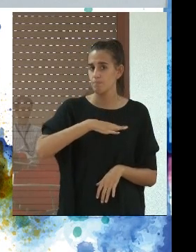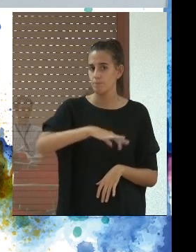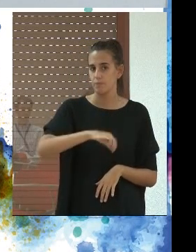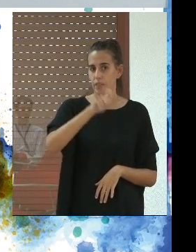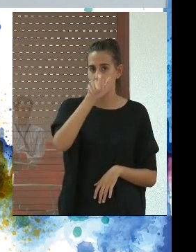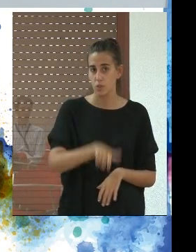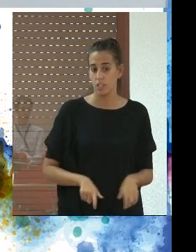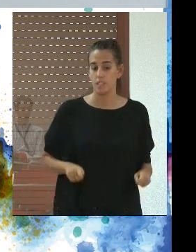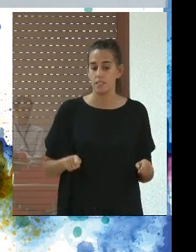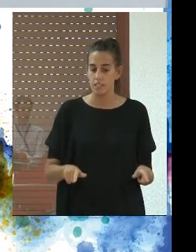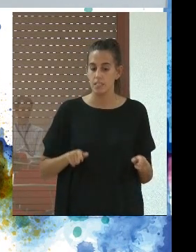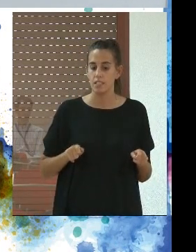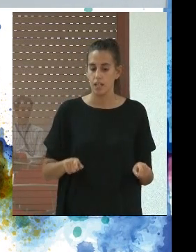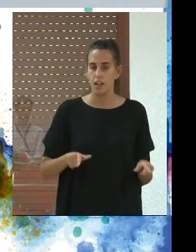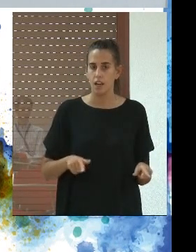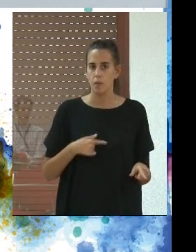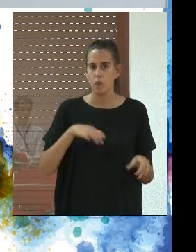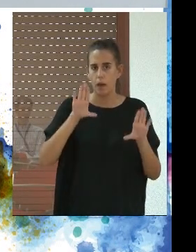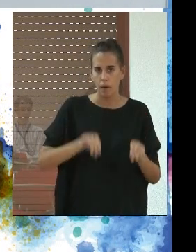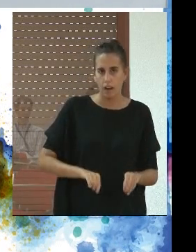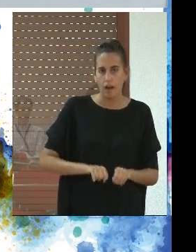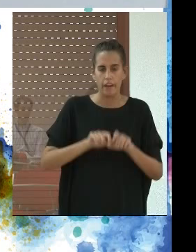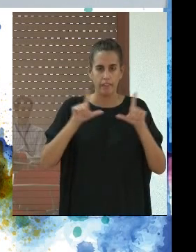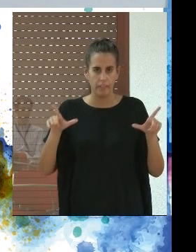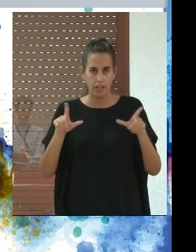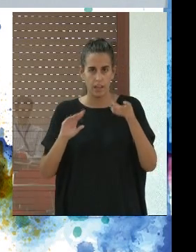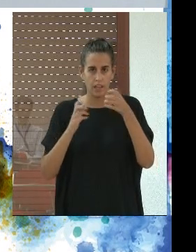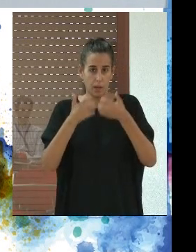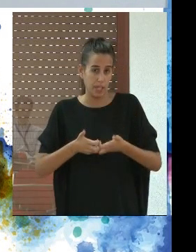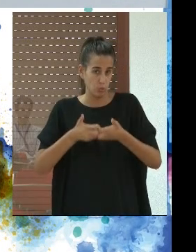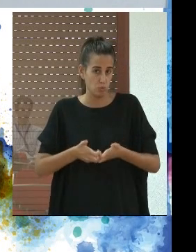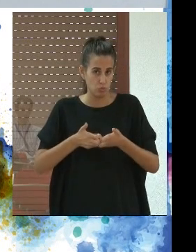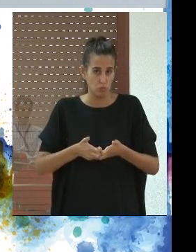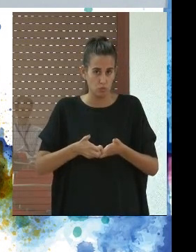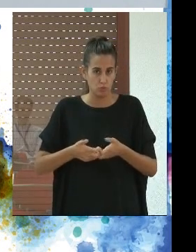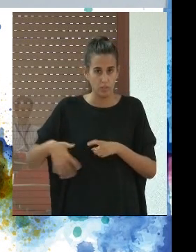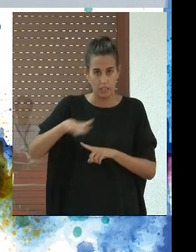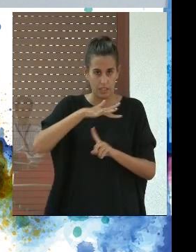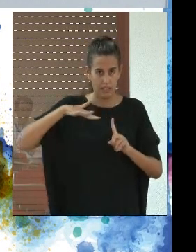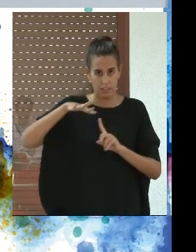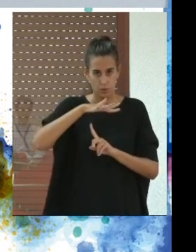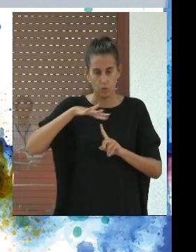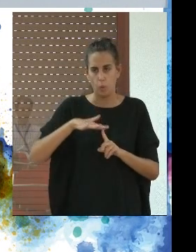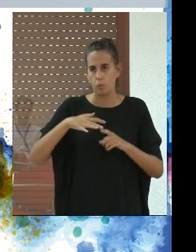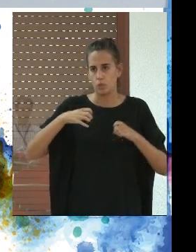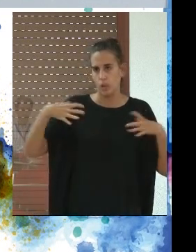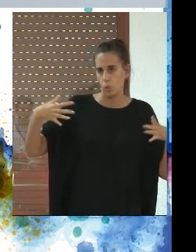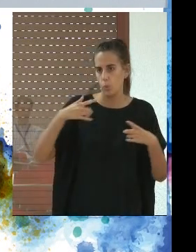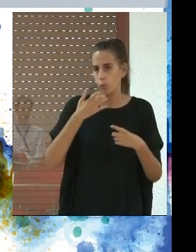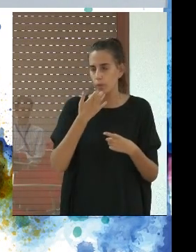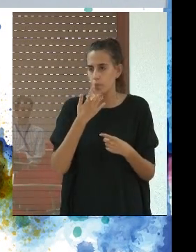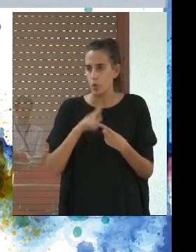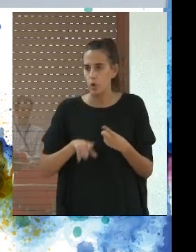to command a wheelchair through brain signals. Also, the person